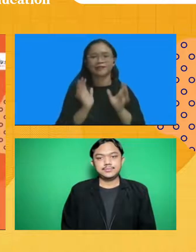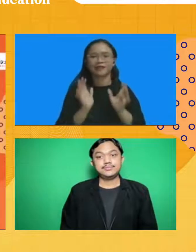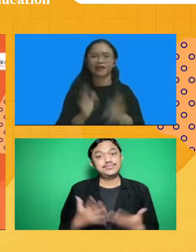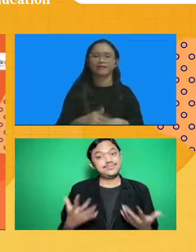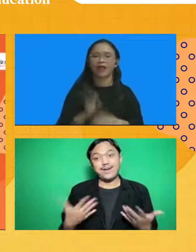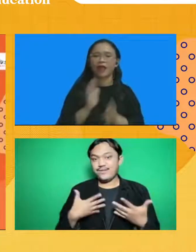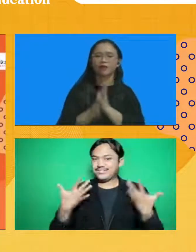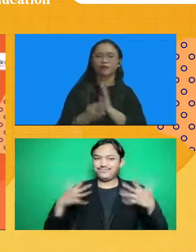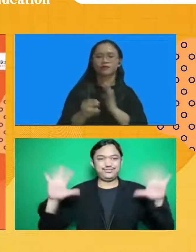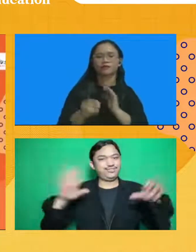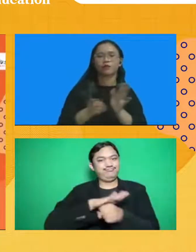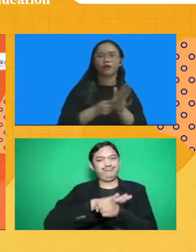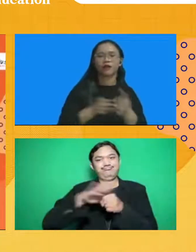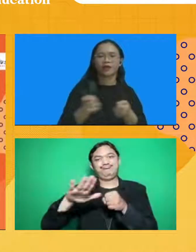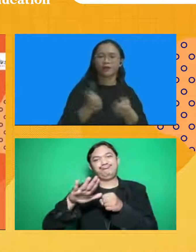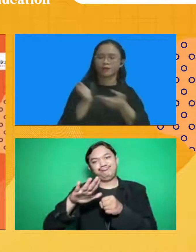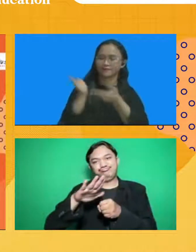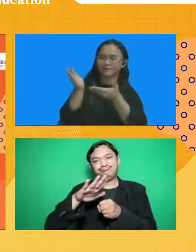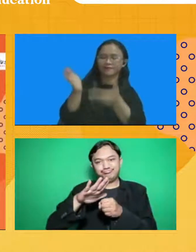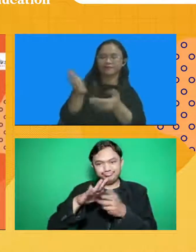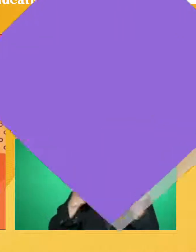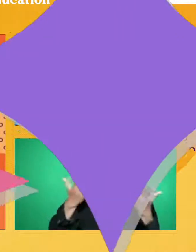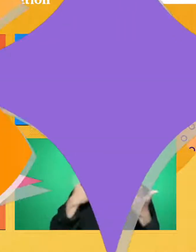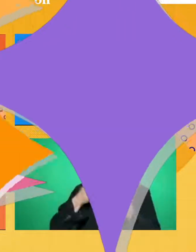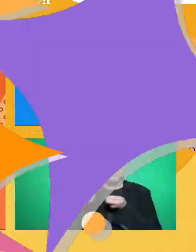to our moderators. Thank you.